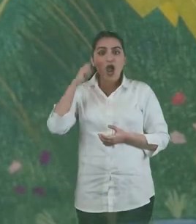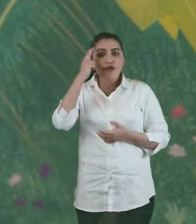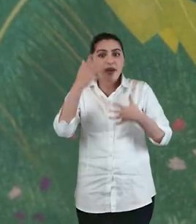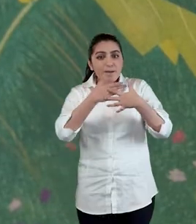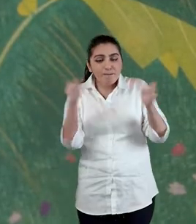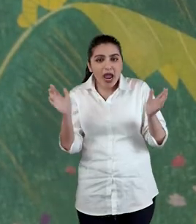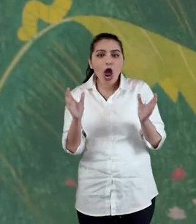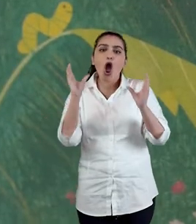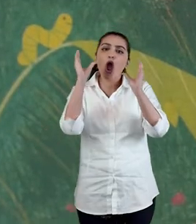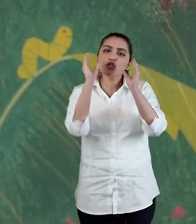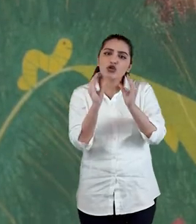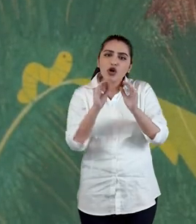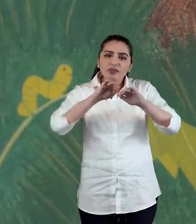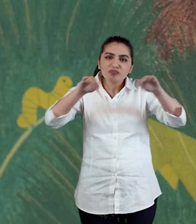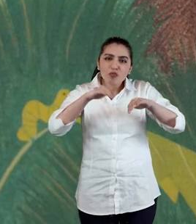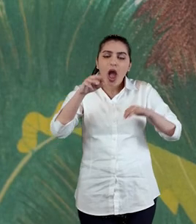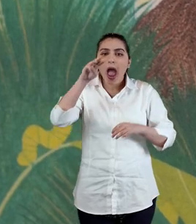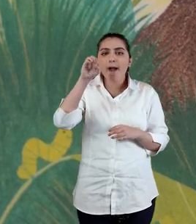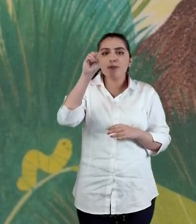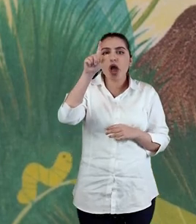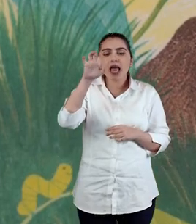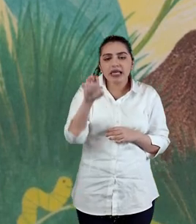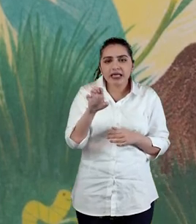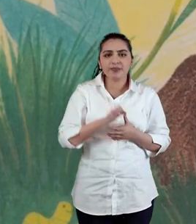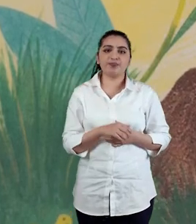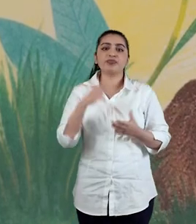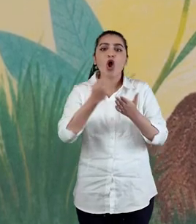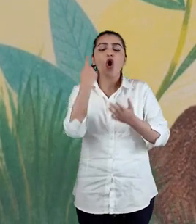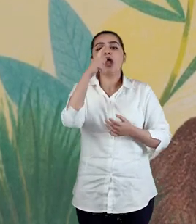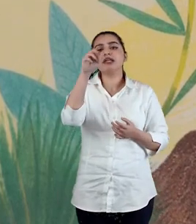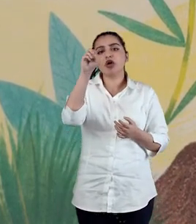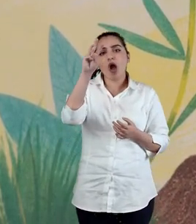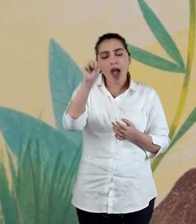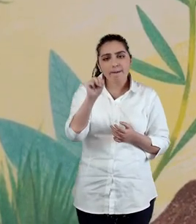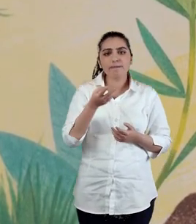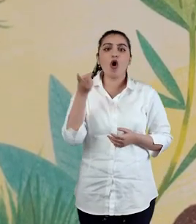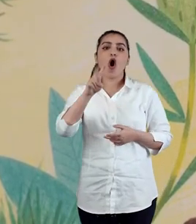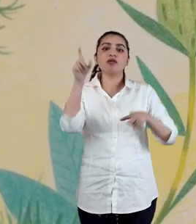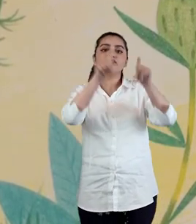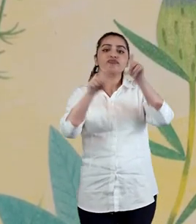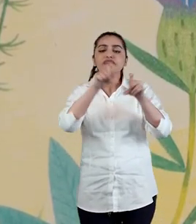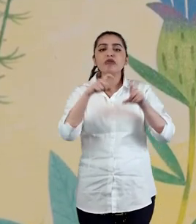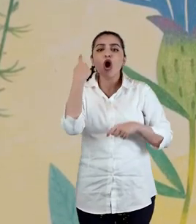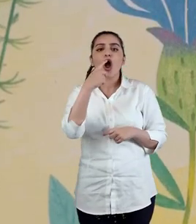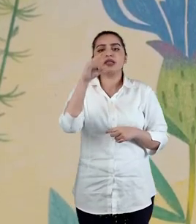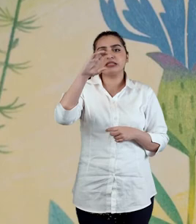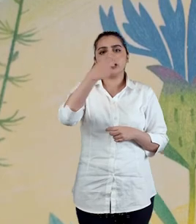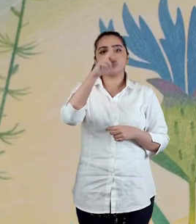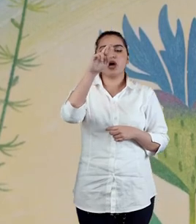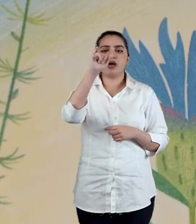Up on a hillside, early one morning, a mole sniffed the air as a new day was